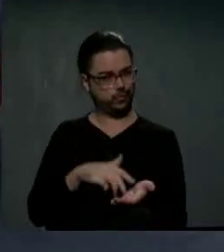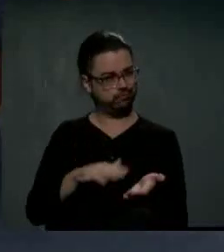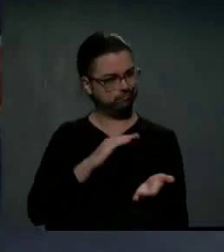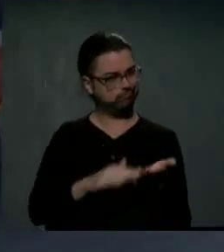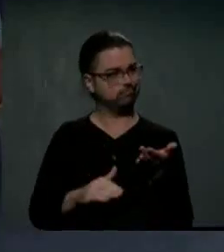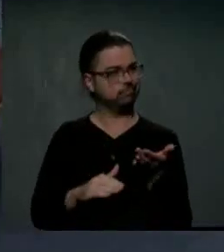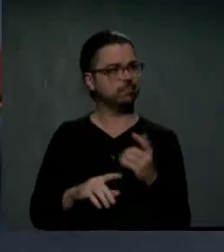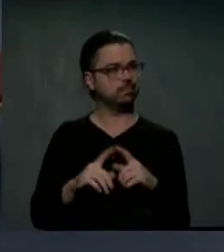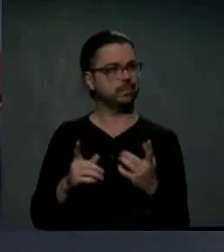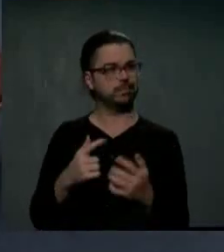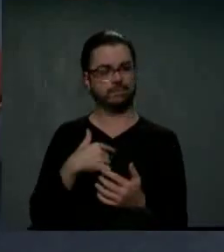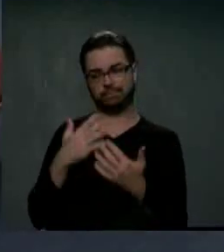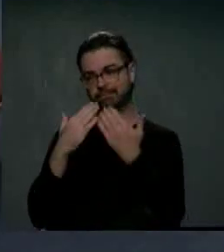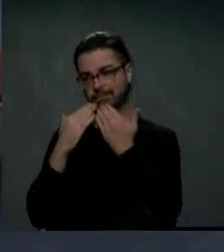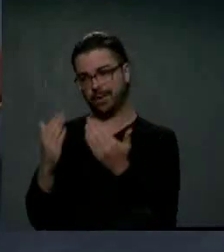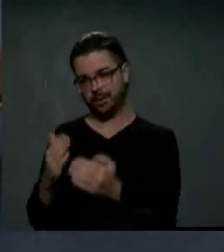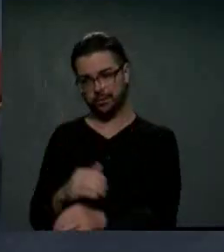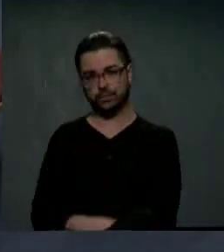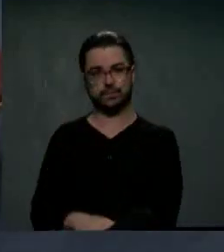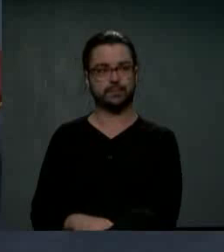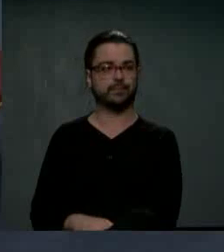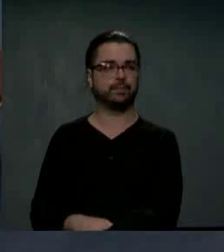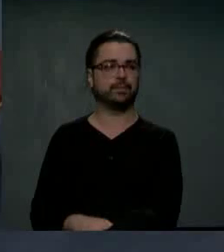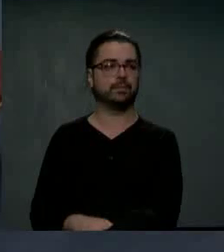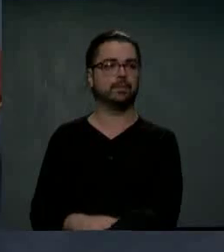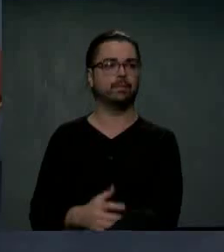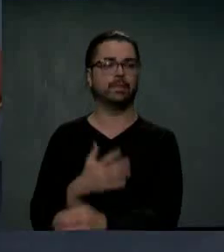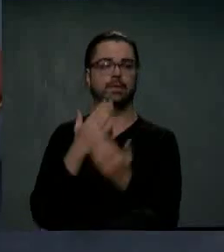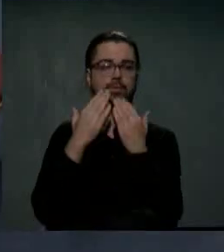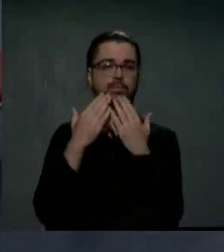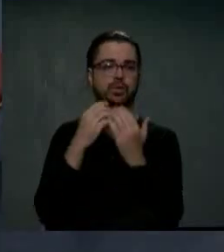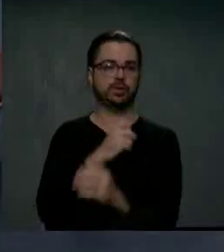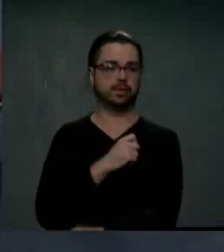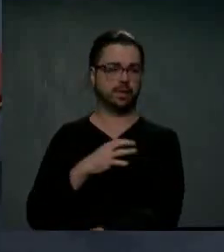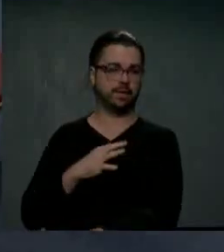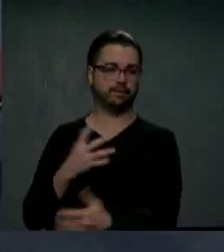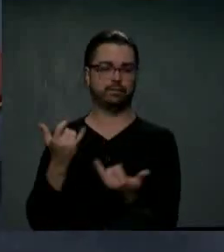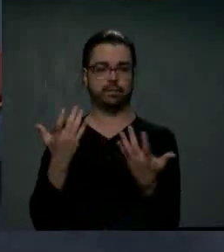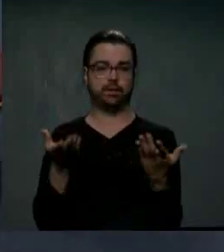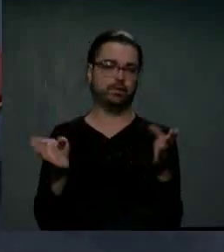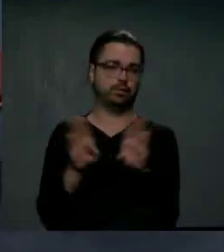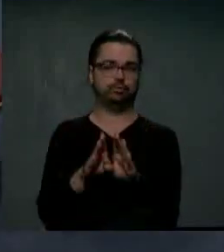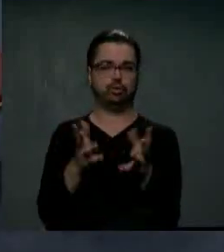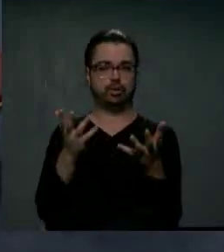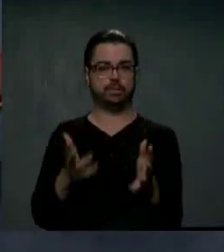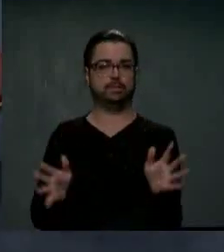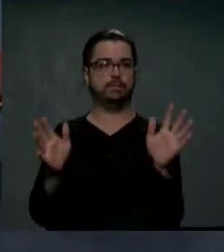know, thank you. Okay, thank you. Appreciate staff. Appreciate it. We are adjourned.